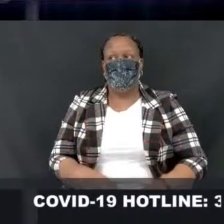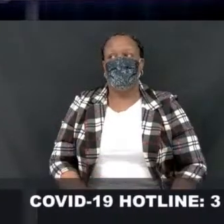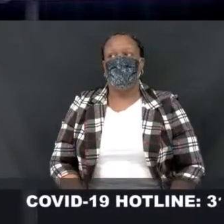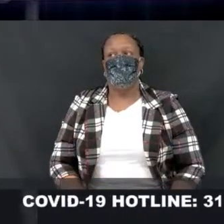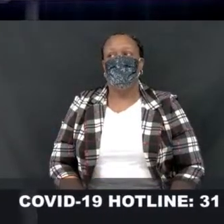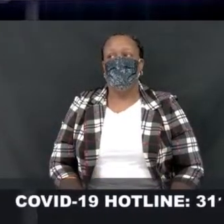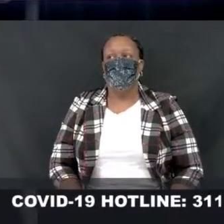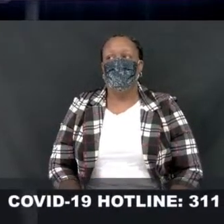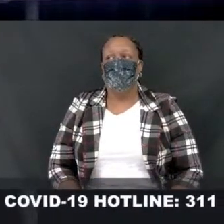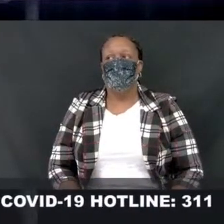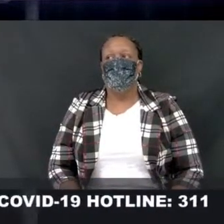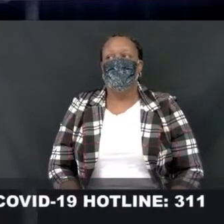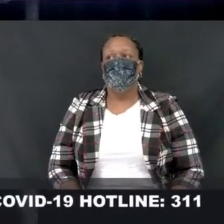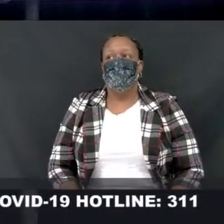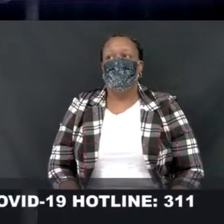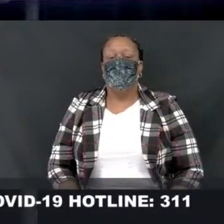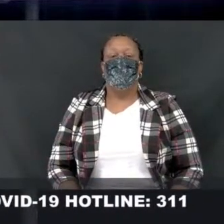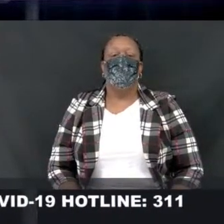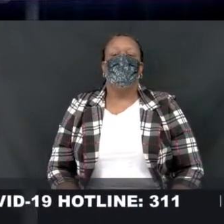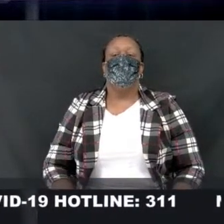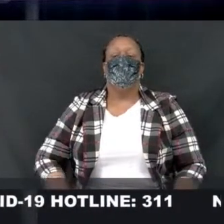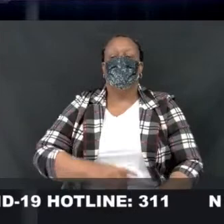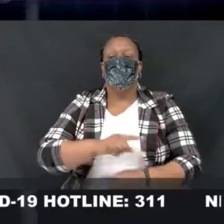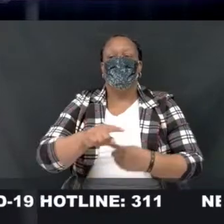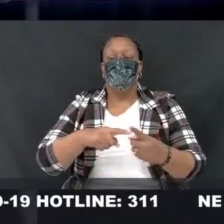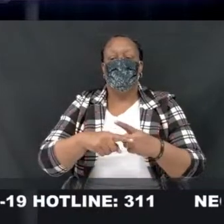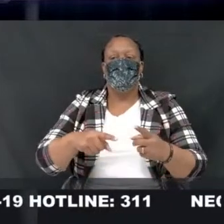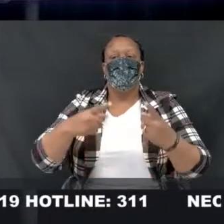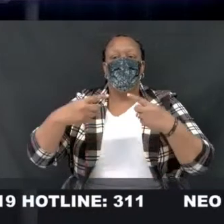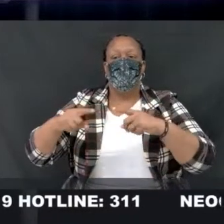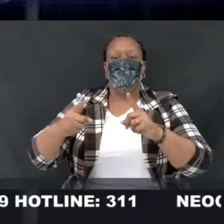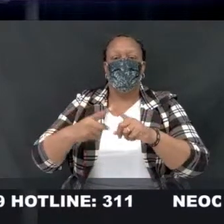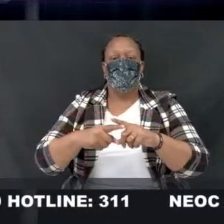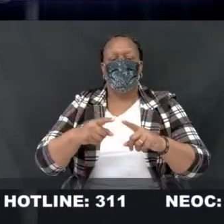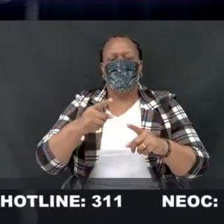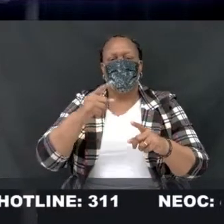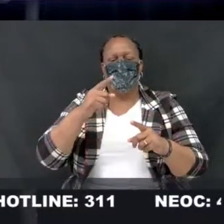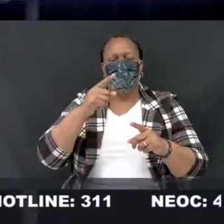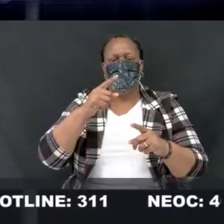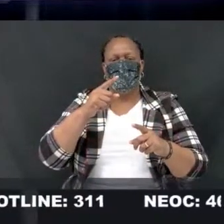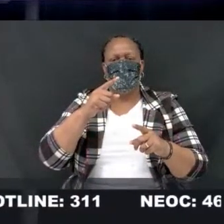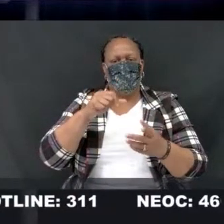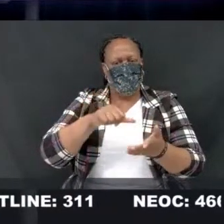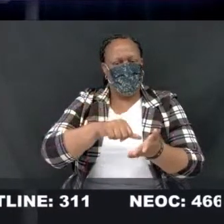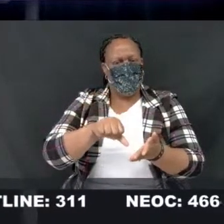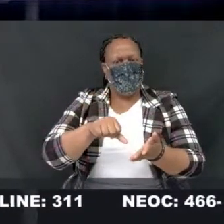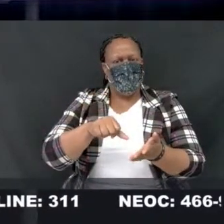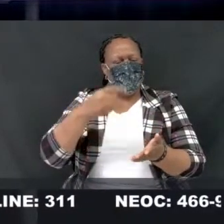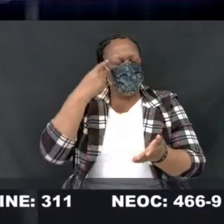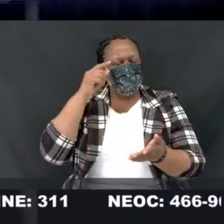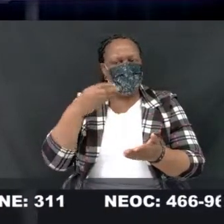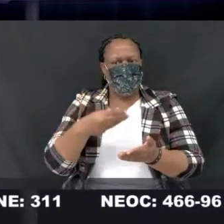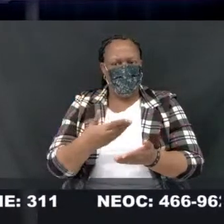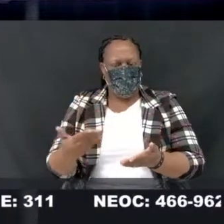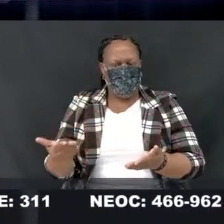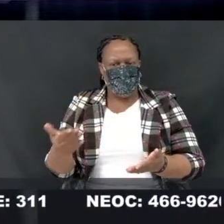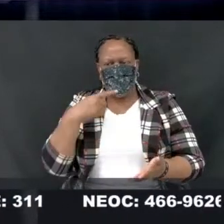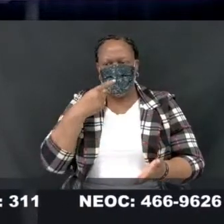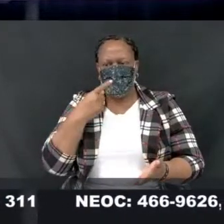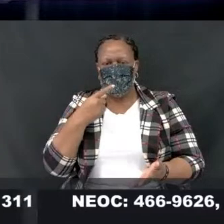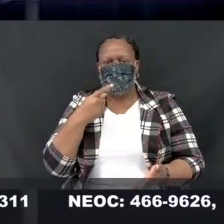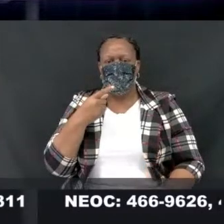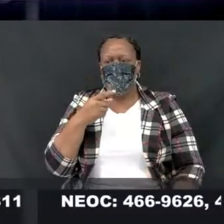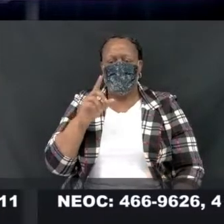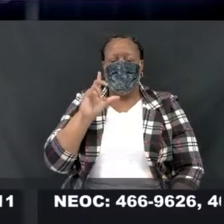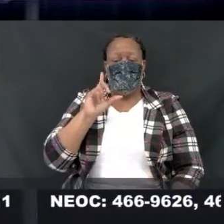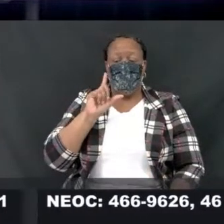avoided, claims can be denied or accepted with reduced payout. Another point to